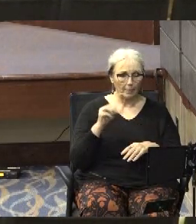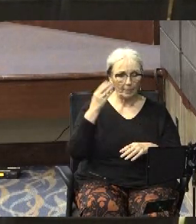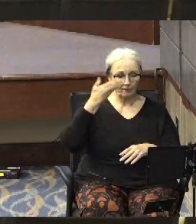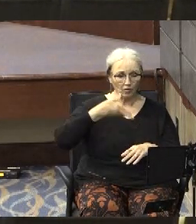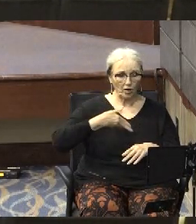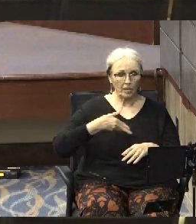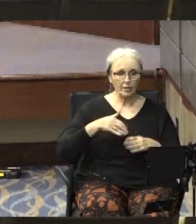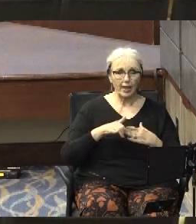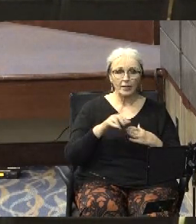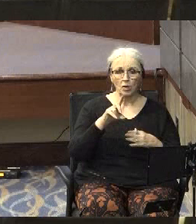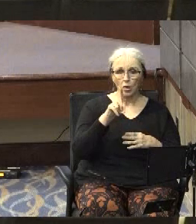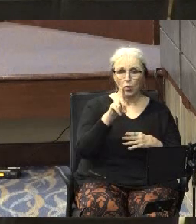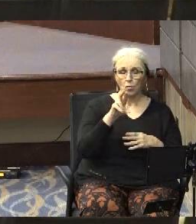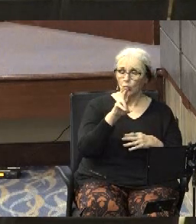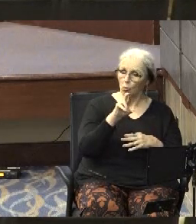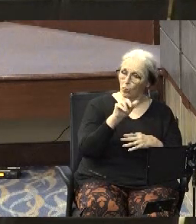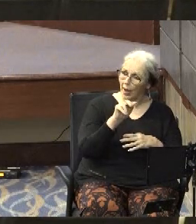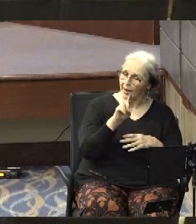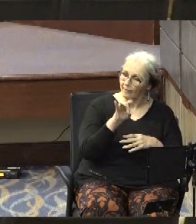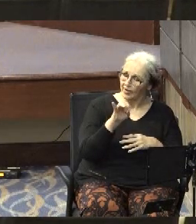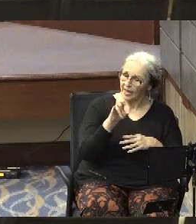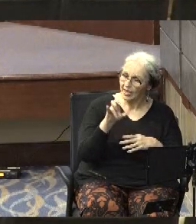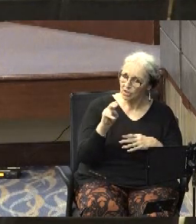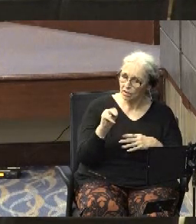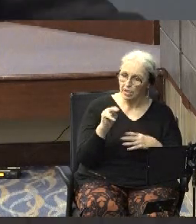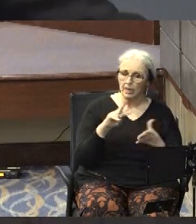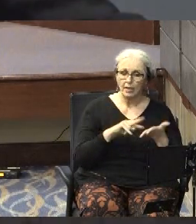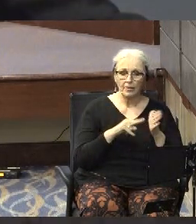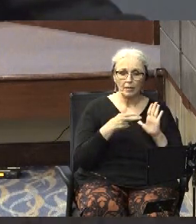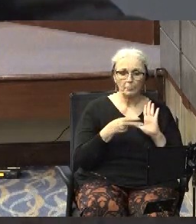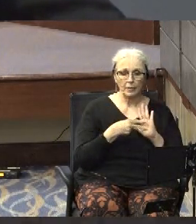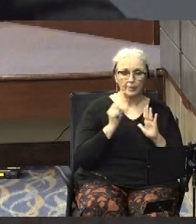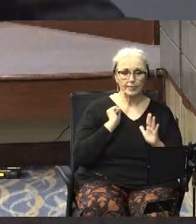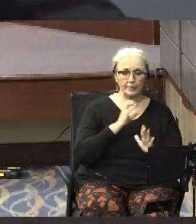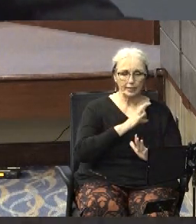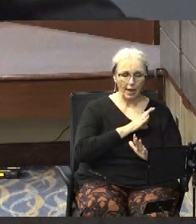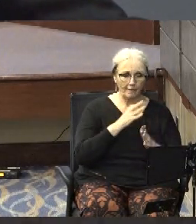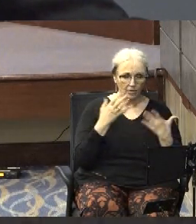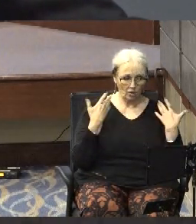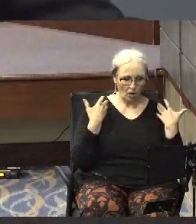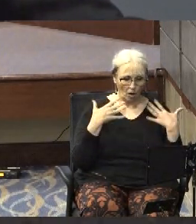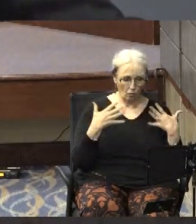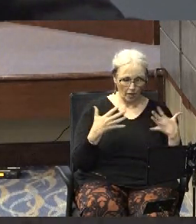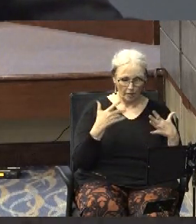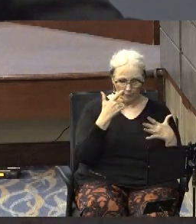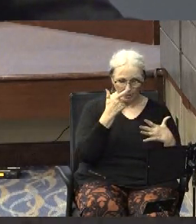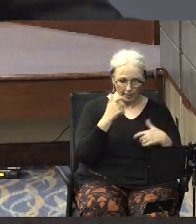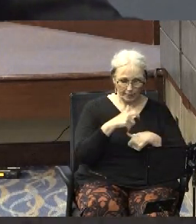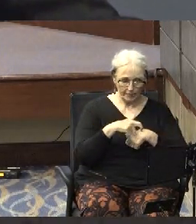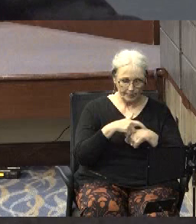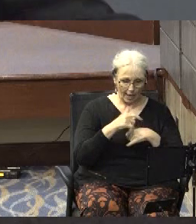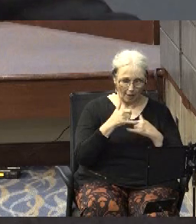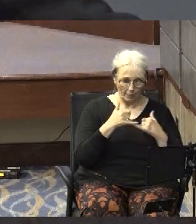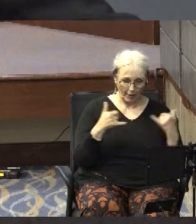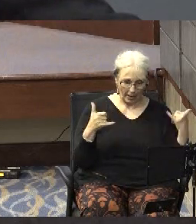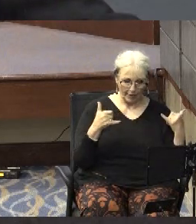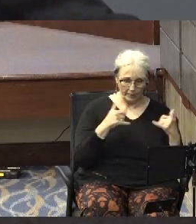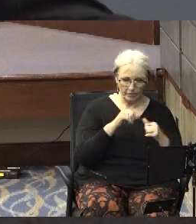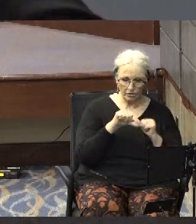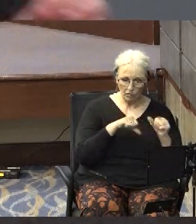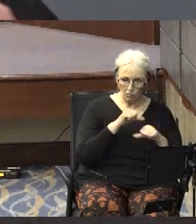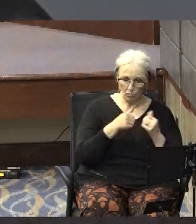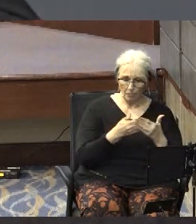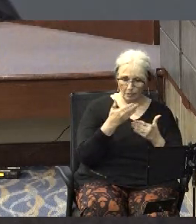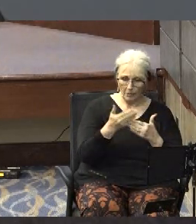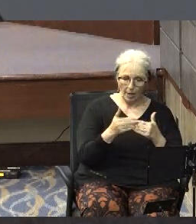actually a ratification, which means staff has already, because of the timeline associated with acquiring these vans